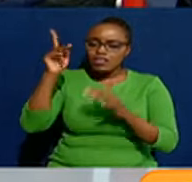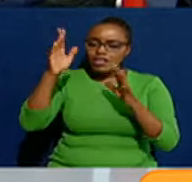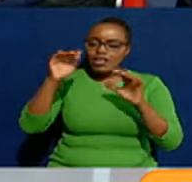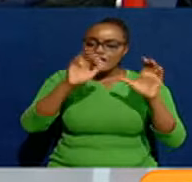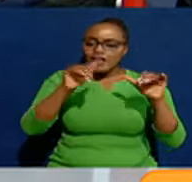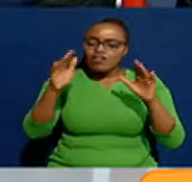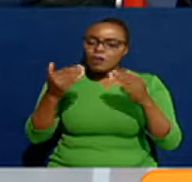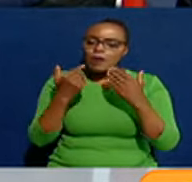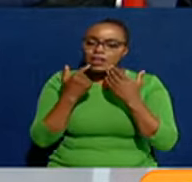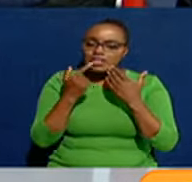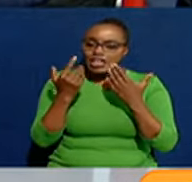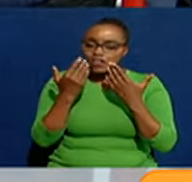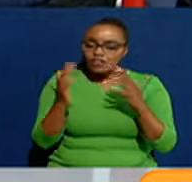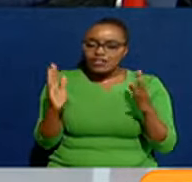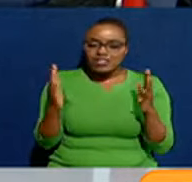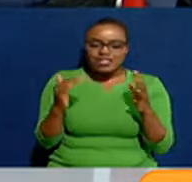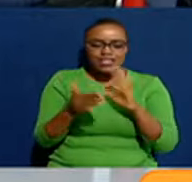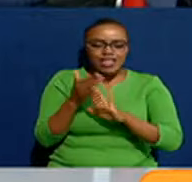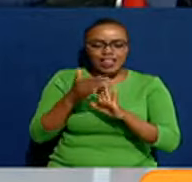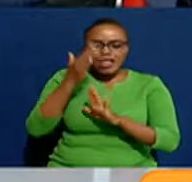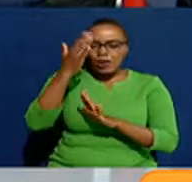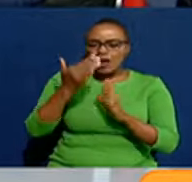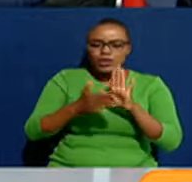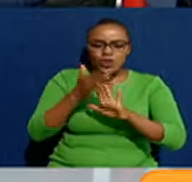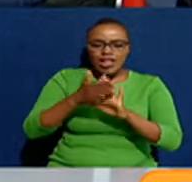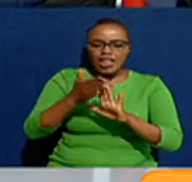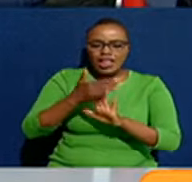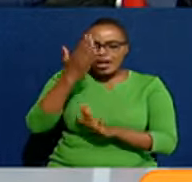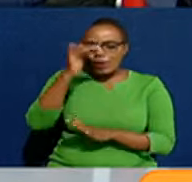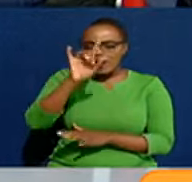farmer? And what's a rush? What's the rush?